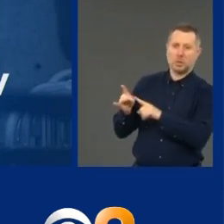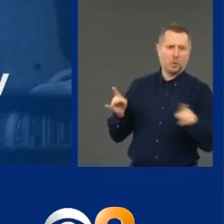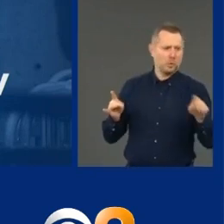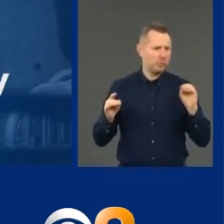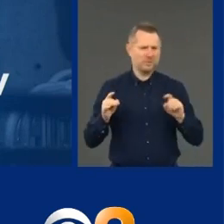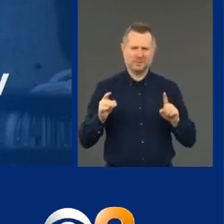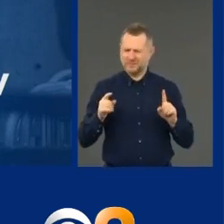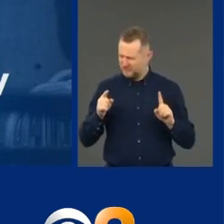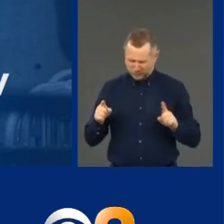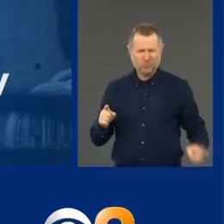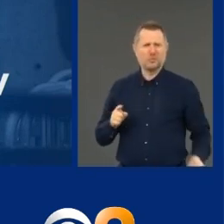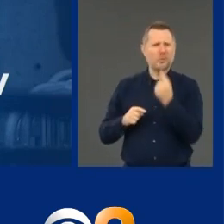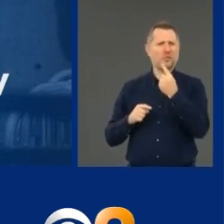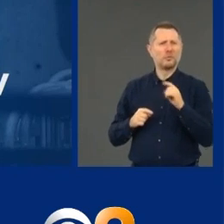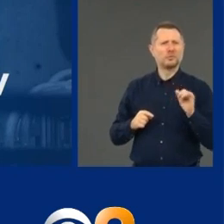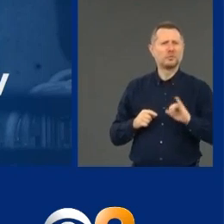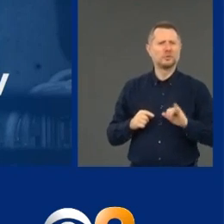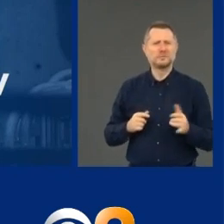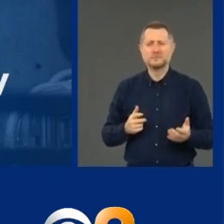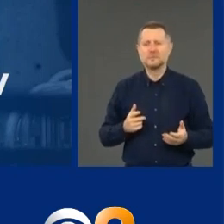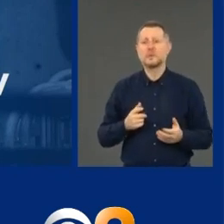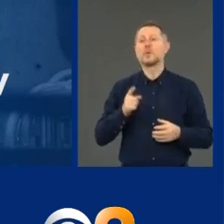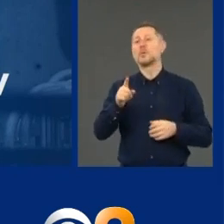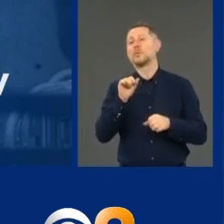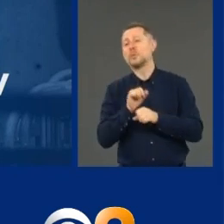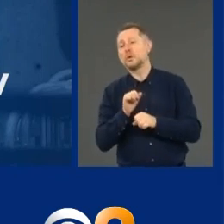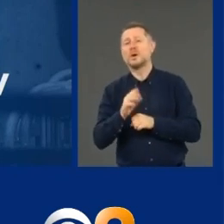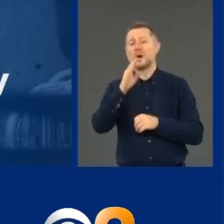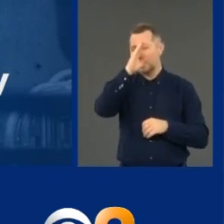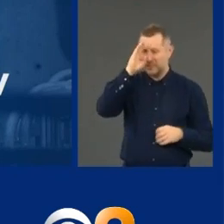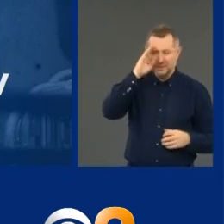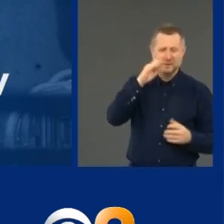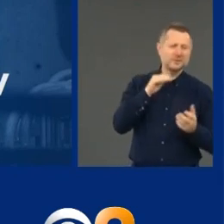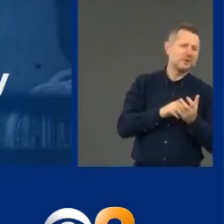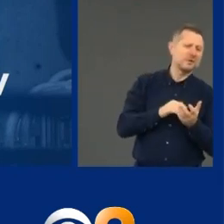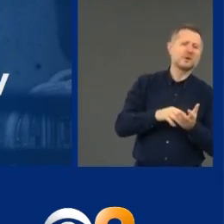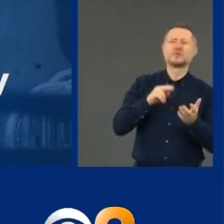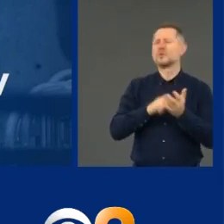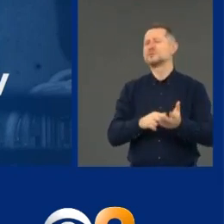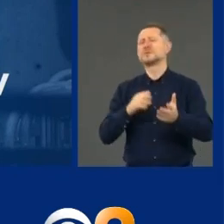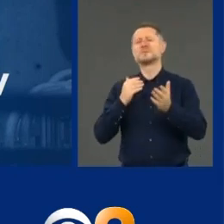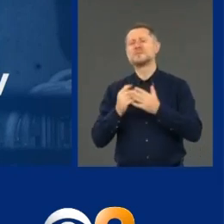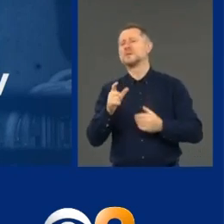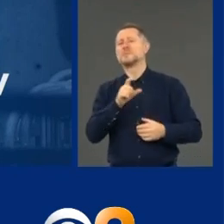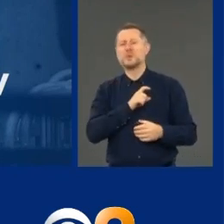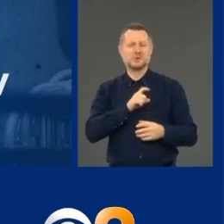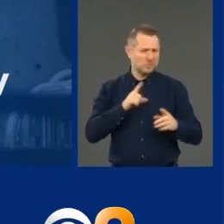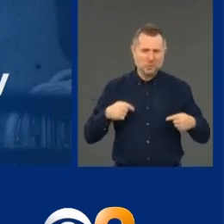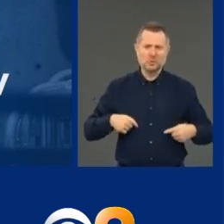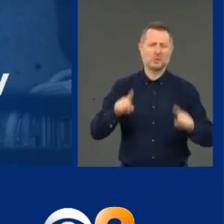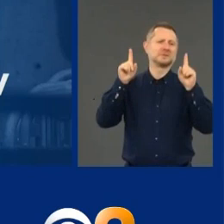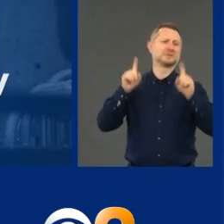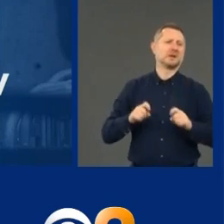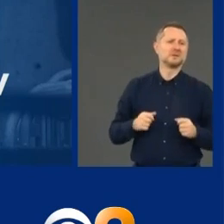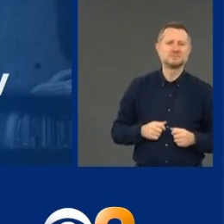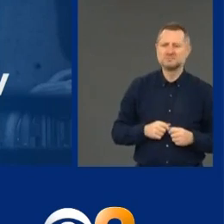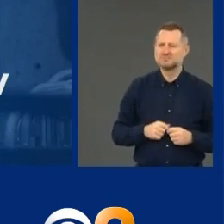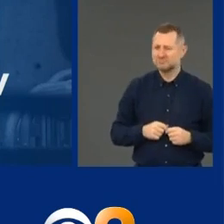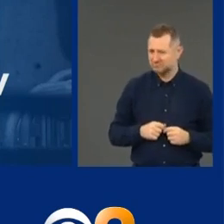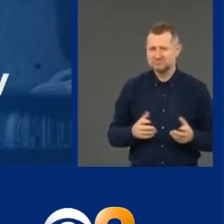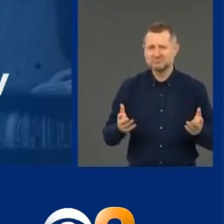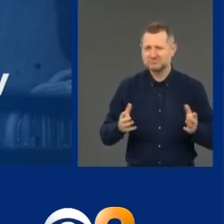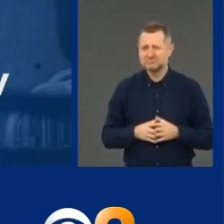test. If you're a frontline worker, get a test. If you're a healthcare worker, get a test. If you're